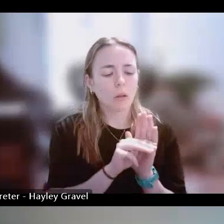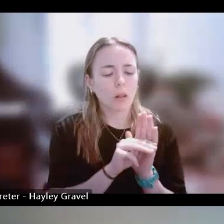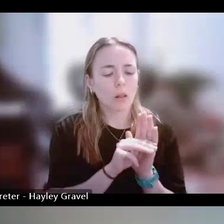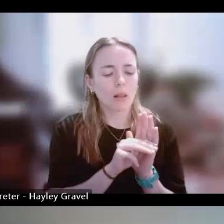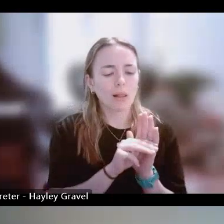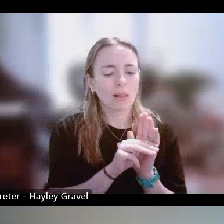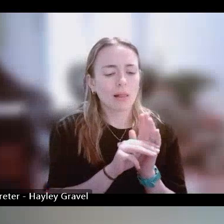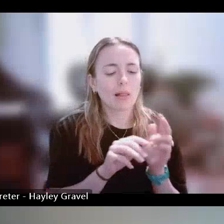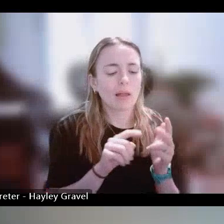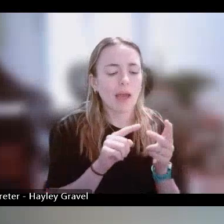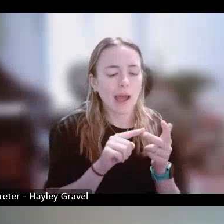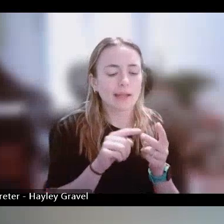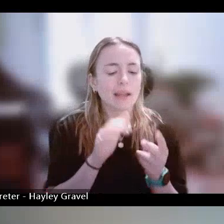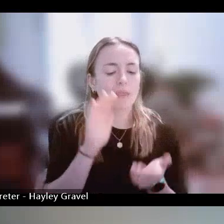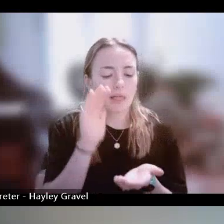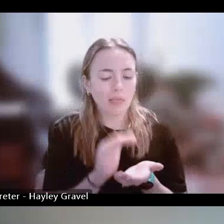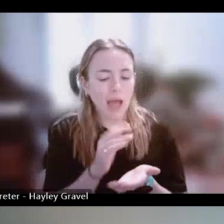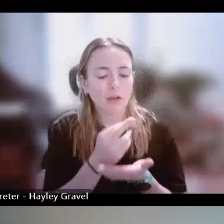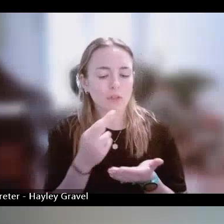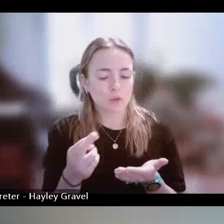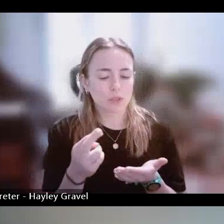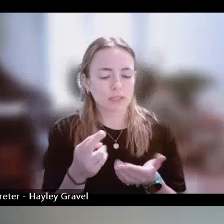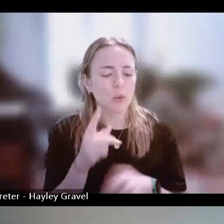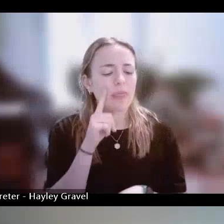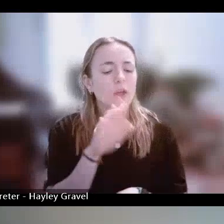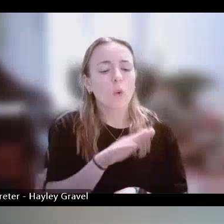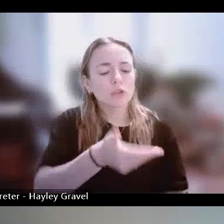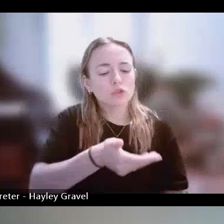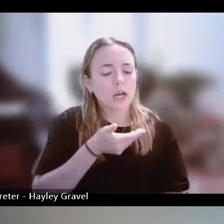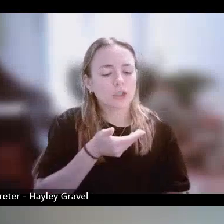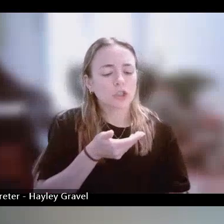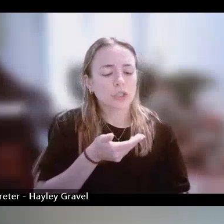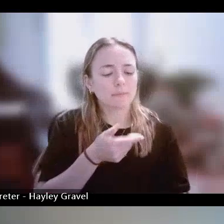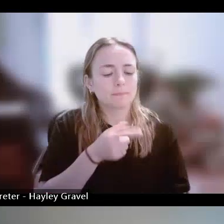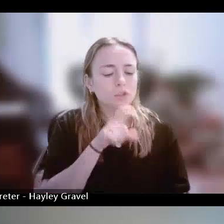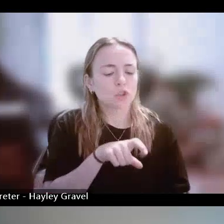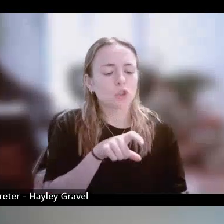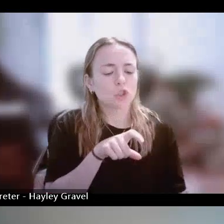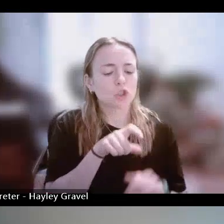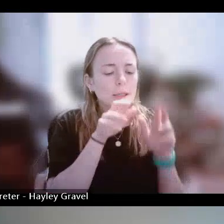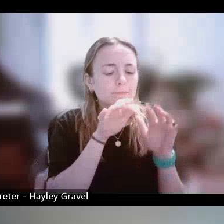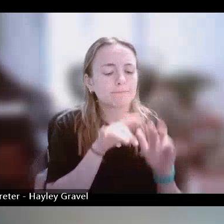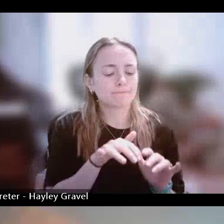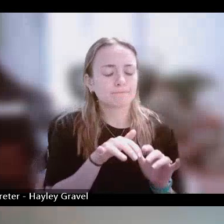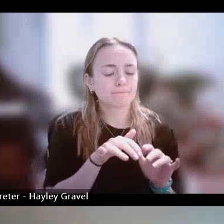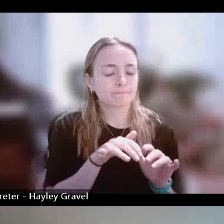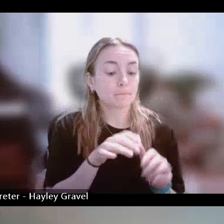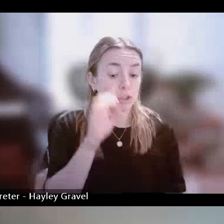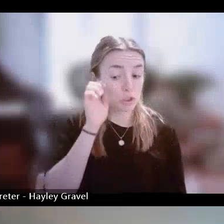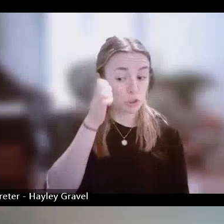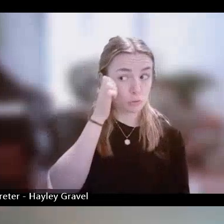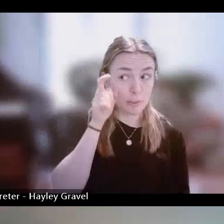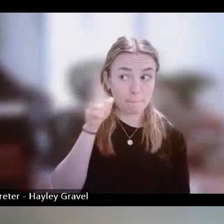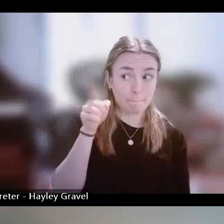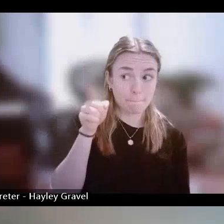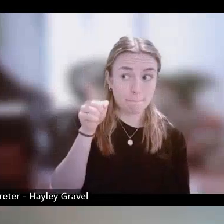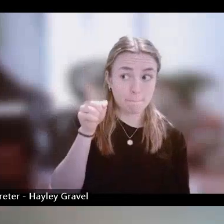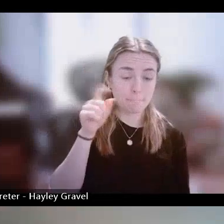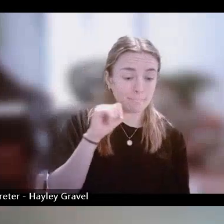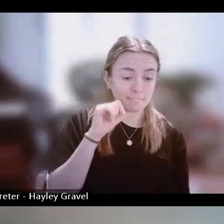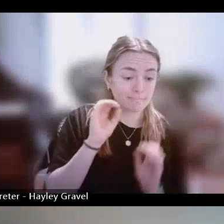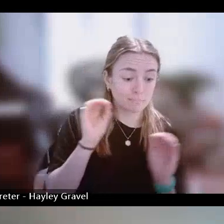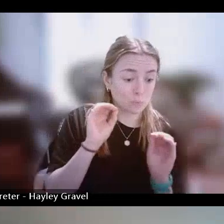much. So hey, in your introduction, I would put how our European counterparts, this is not really an